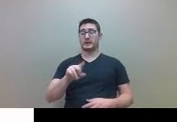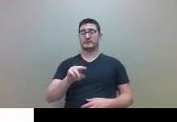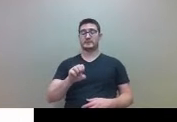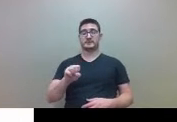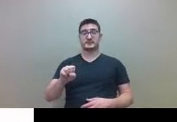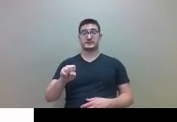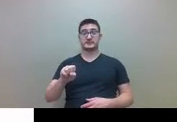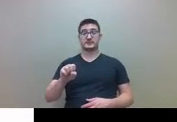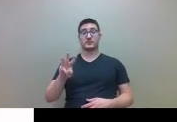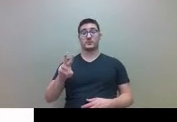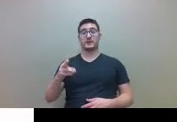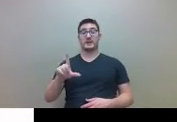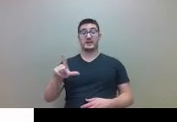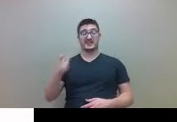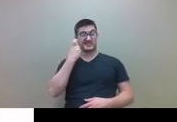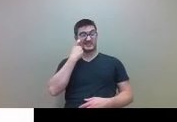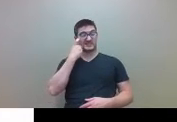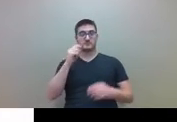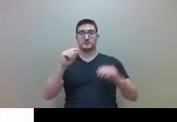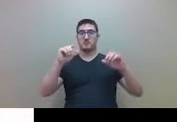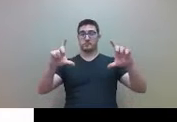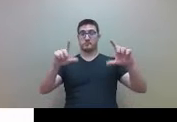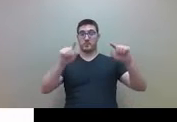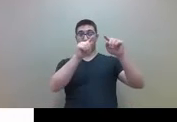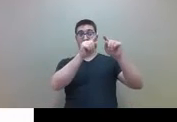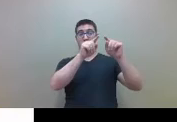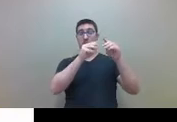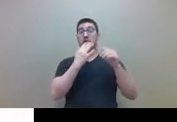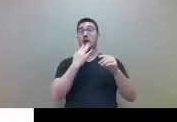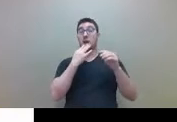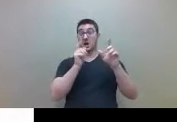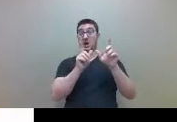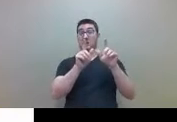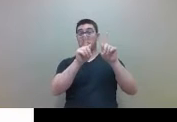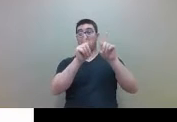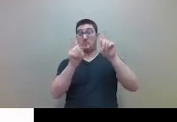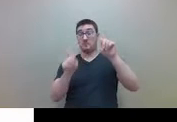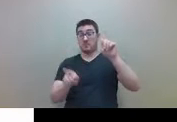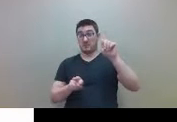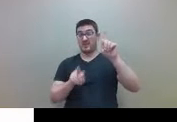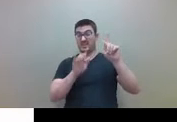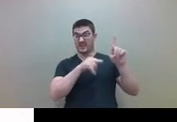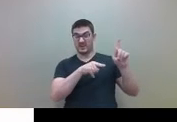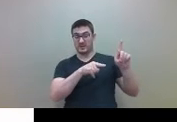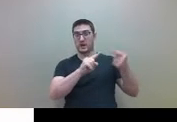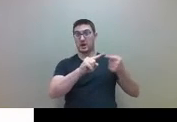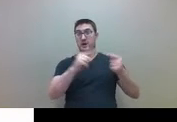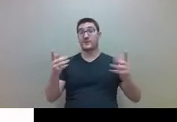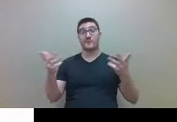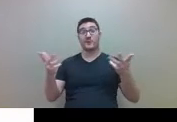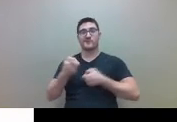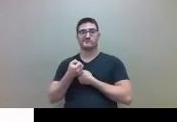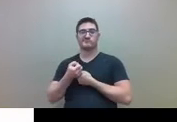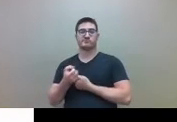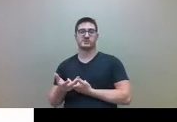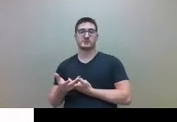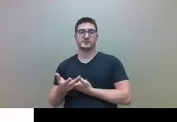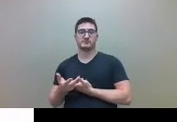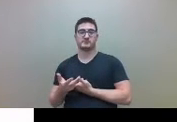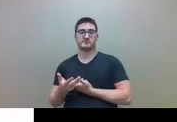really not managing any of the spokes of that wheel. Perhaps support wasn't sought early